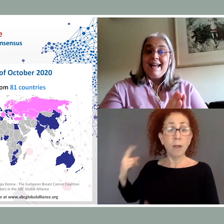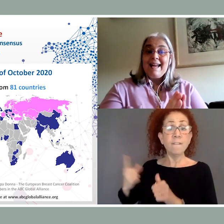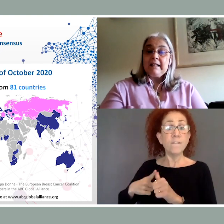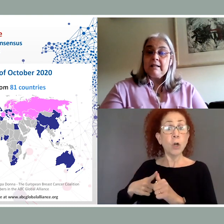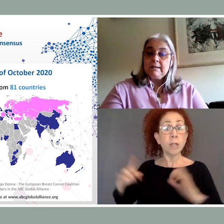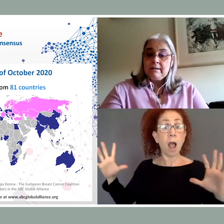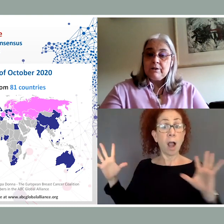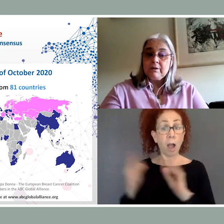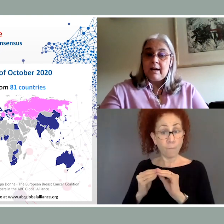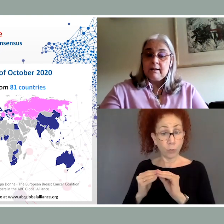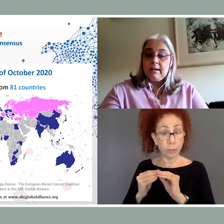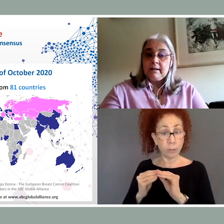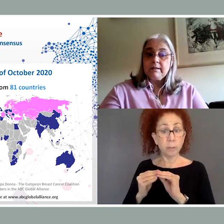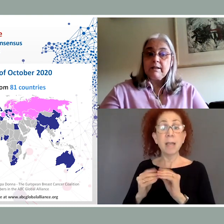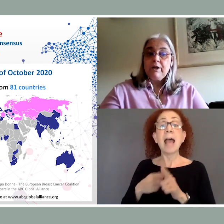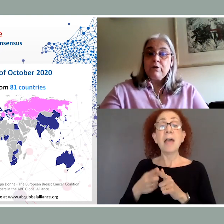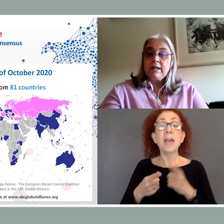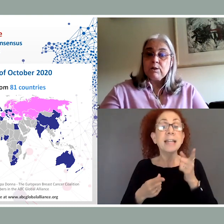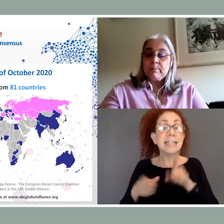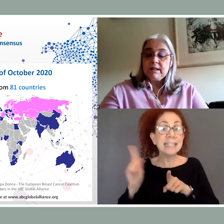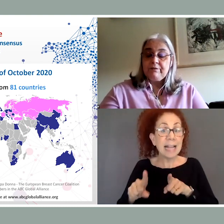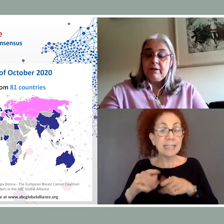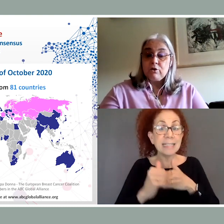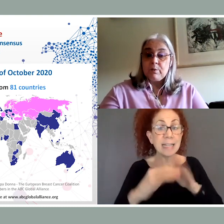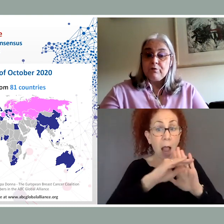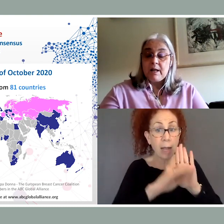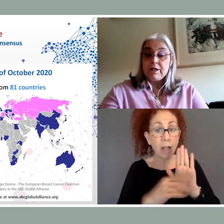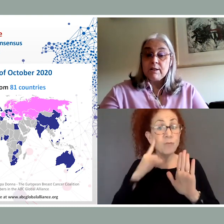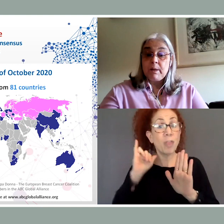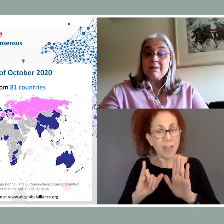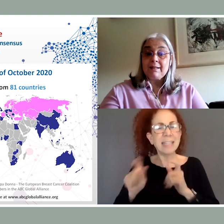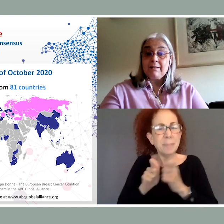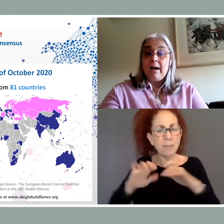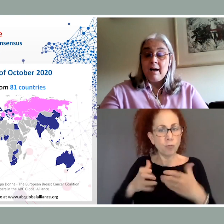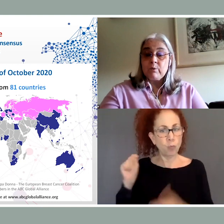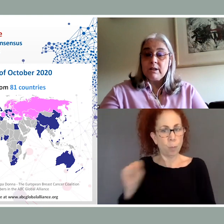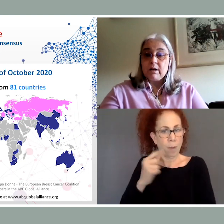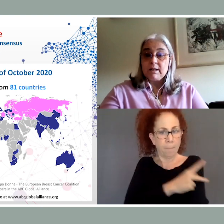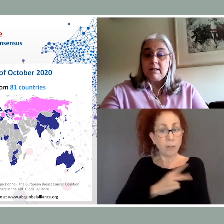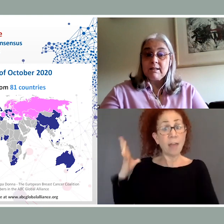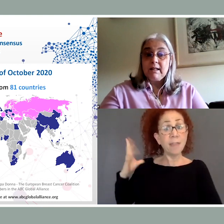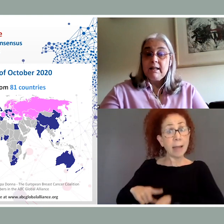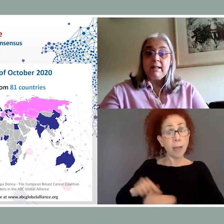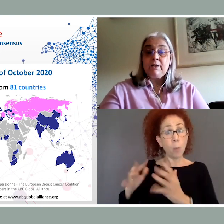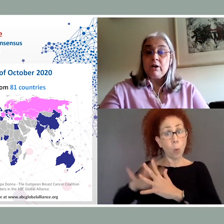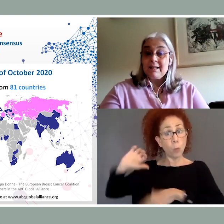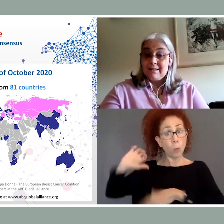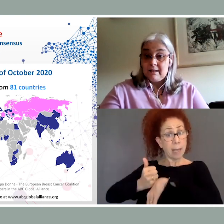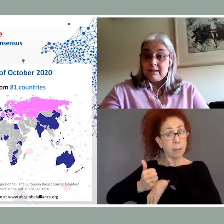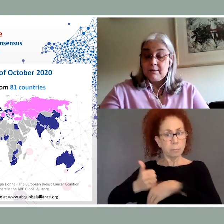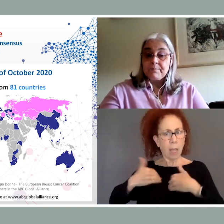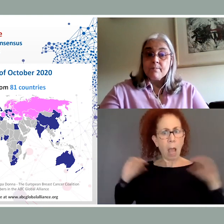conference and a consensus guidelines for this specific group of patients, because at the time we started this, it did